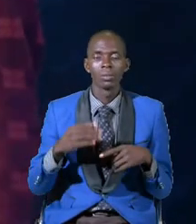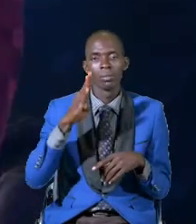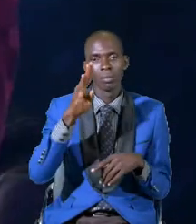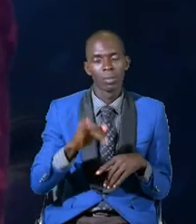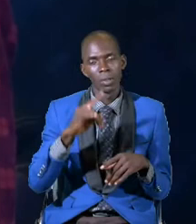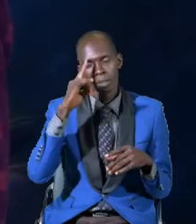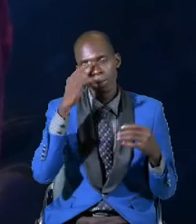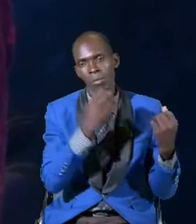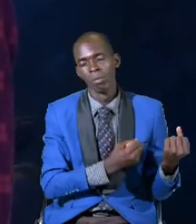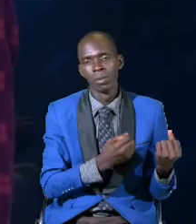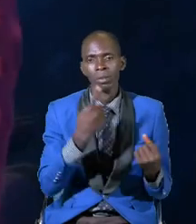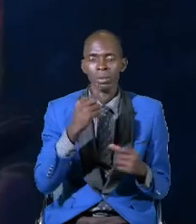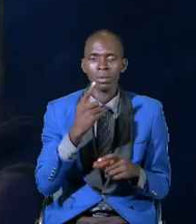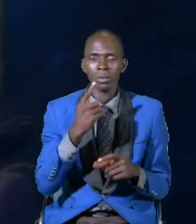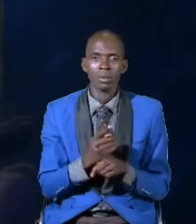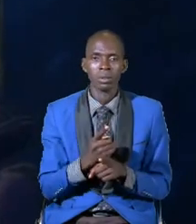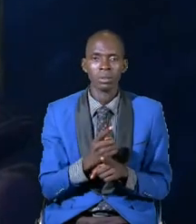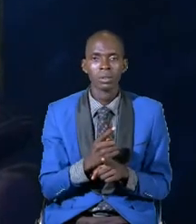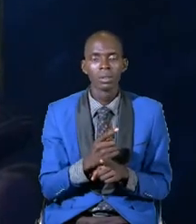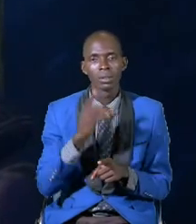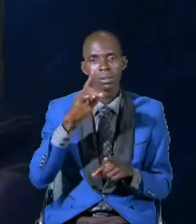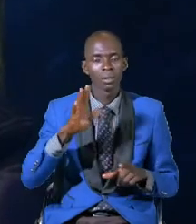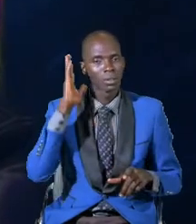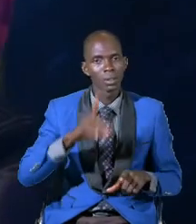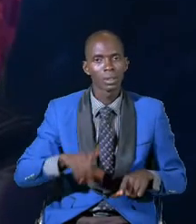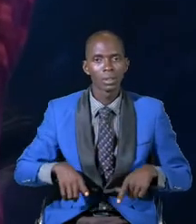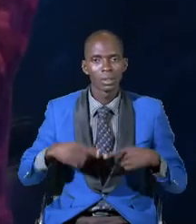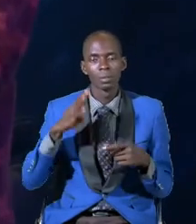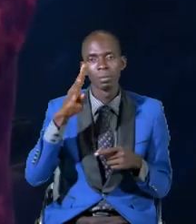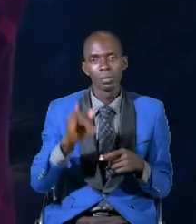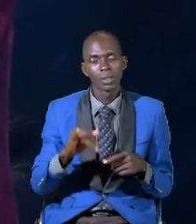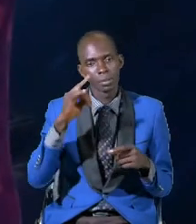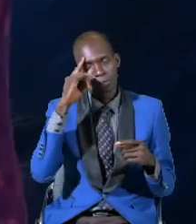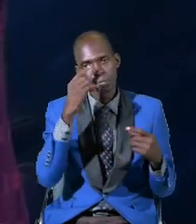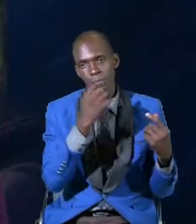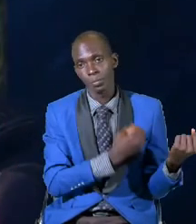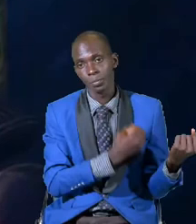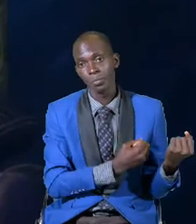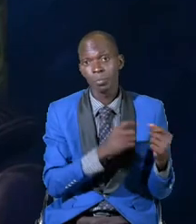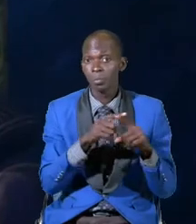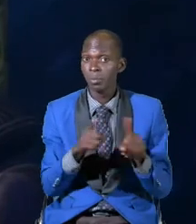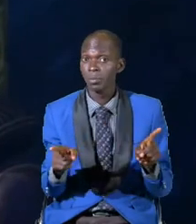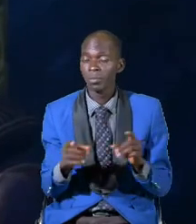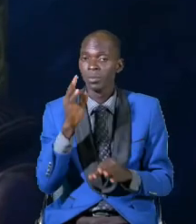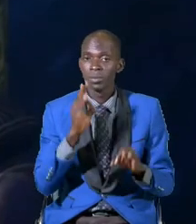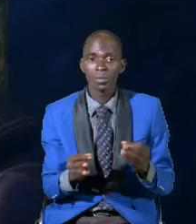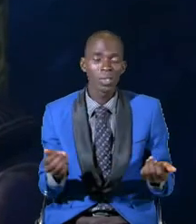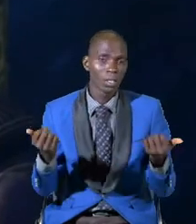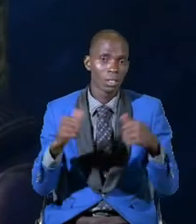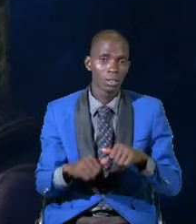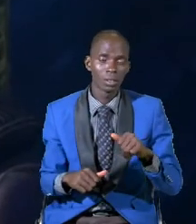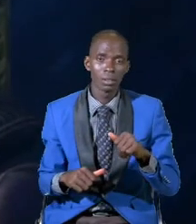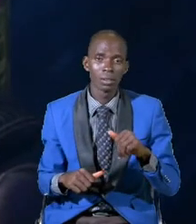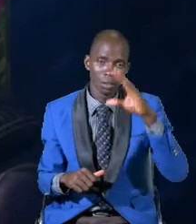faith. The just shall live by faith. But if any man draw back out